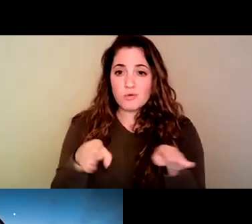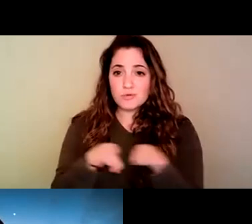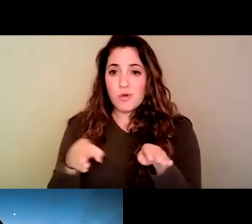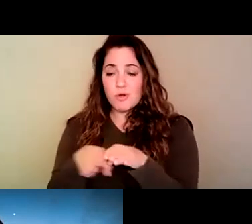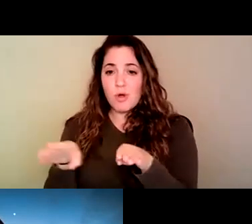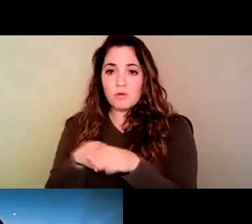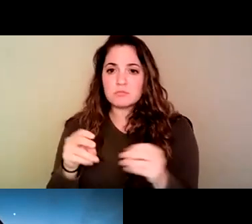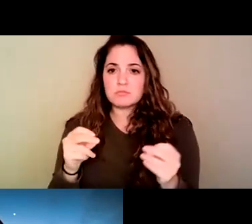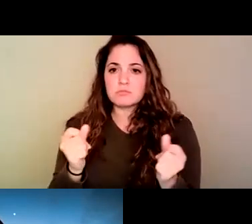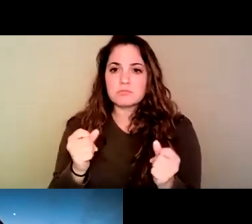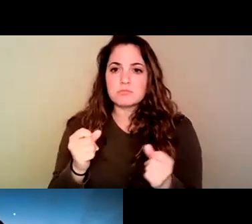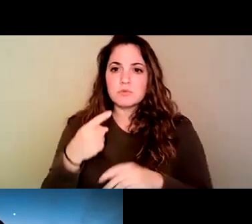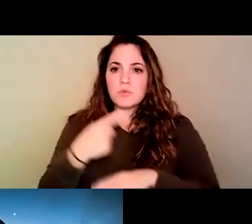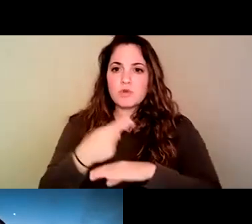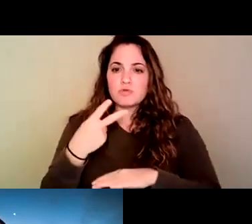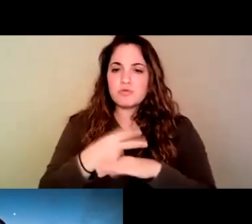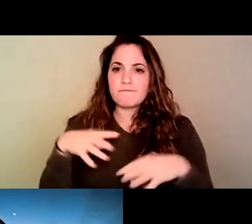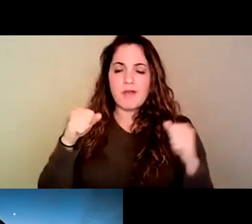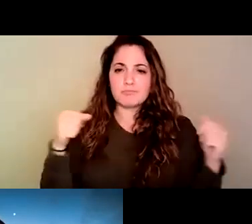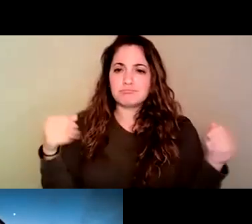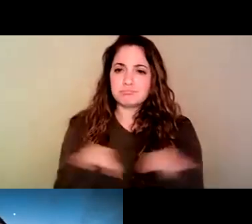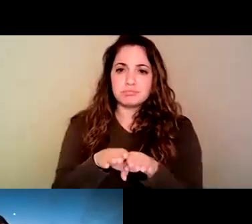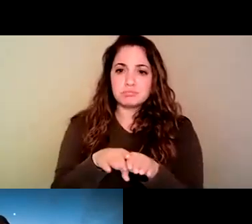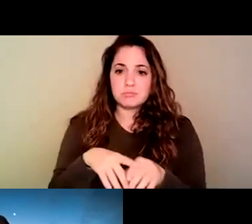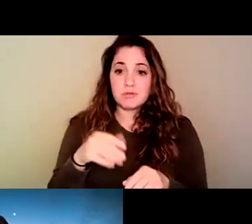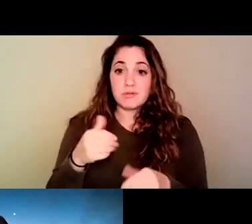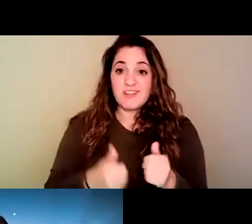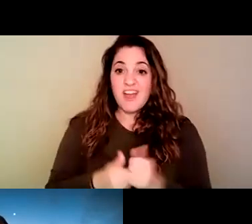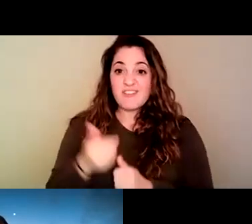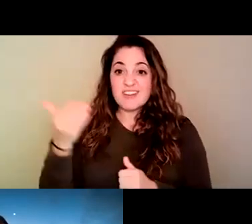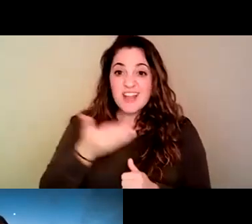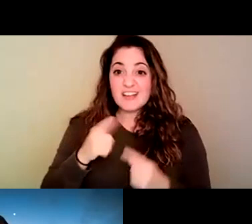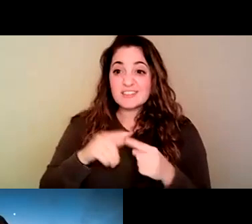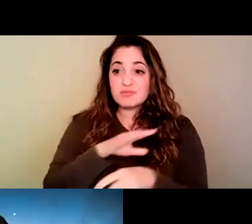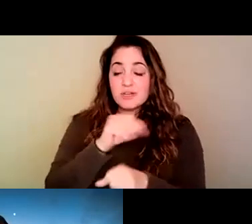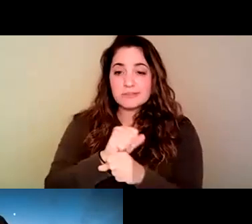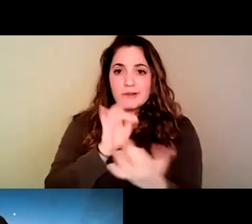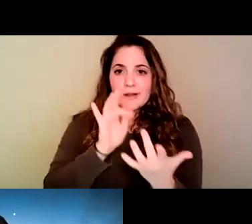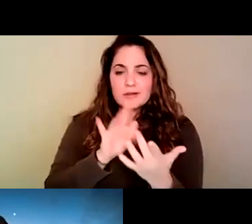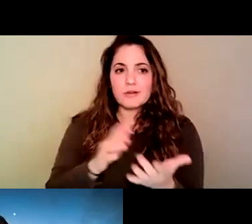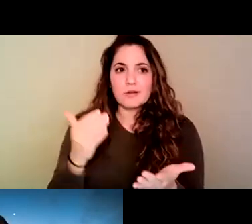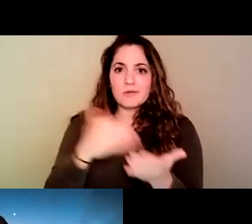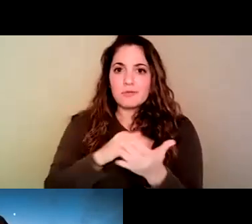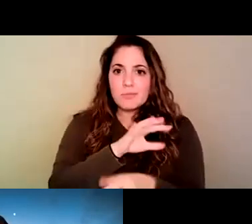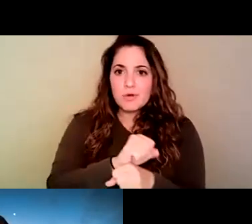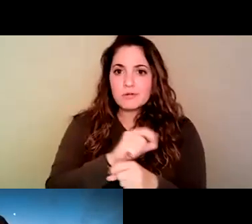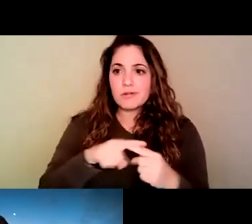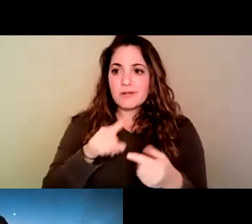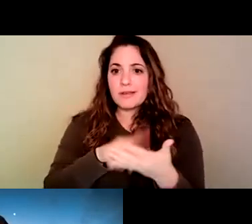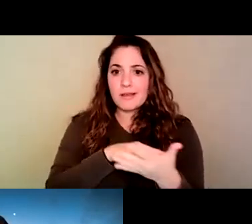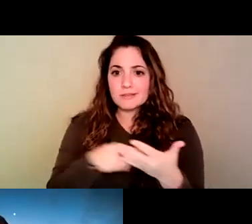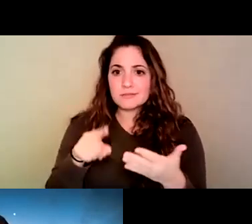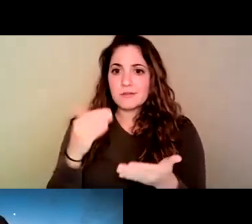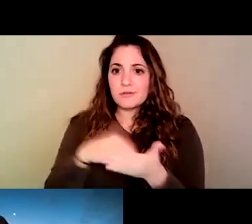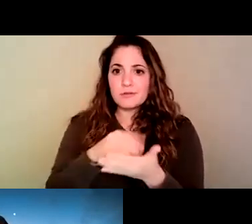a matter of days? Every guest and reservation had to be contacted, rebooked, canceled, and we